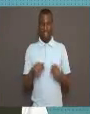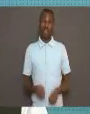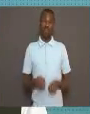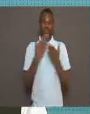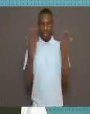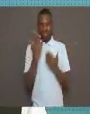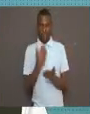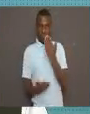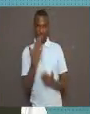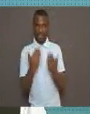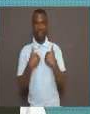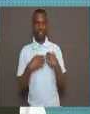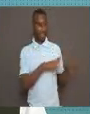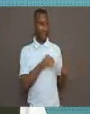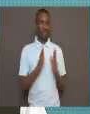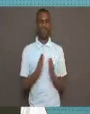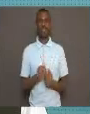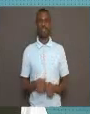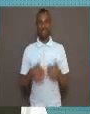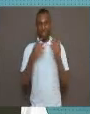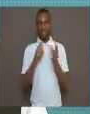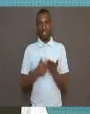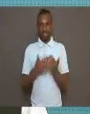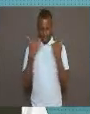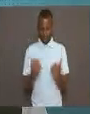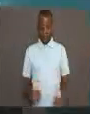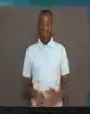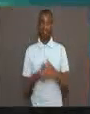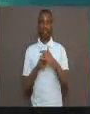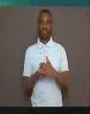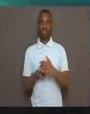students. So let us begin.